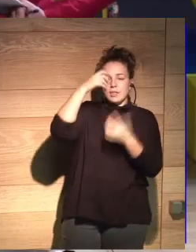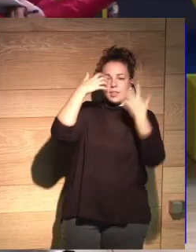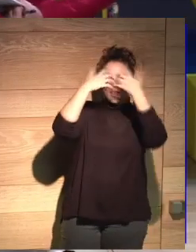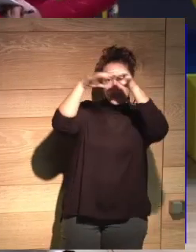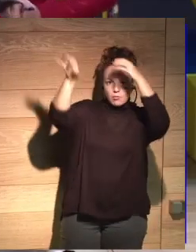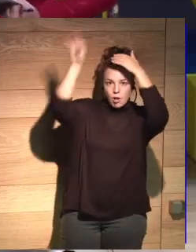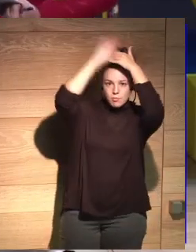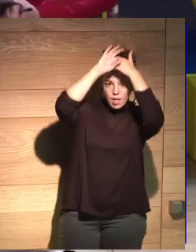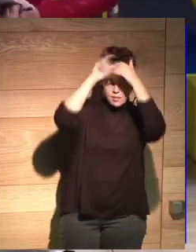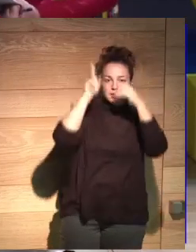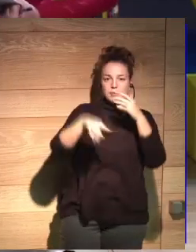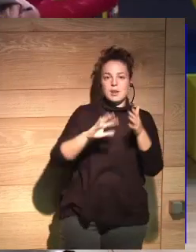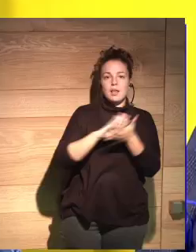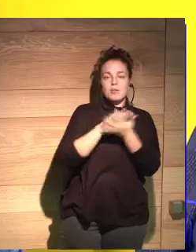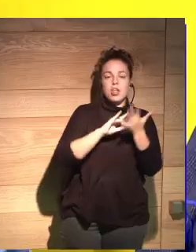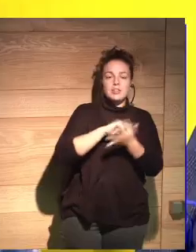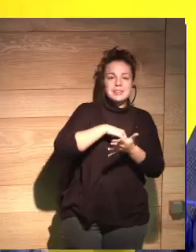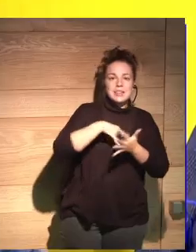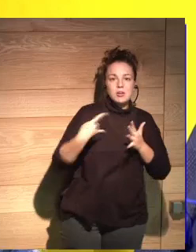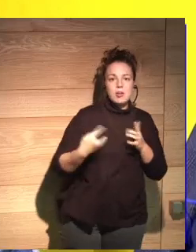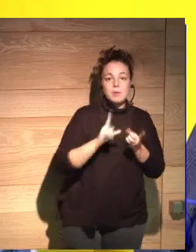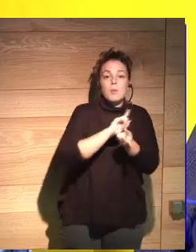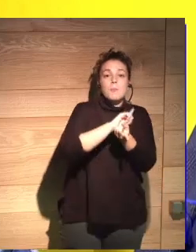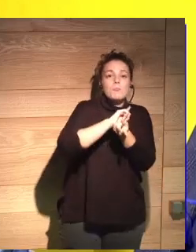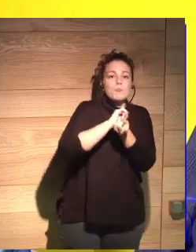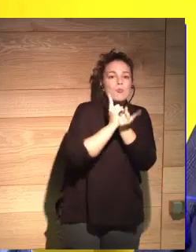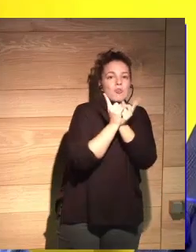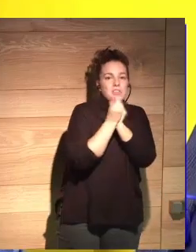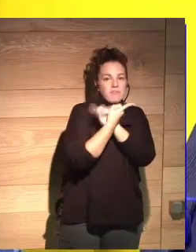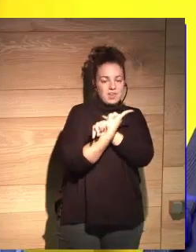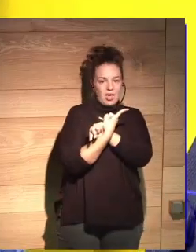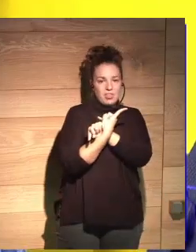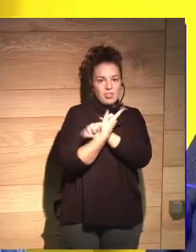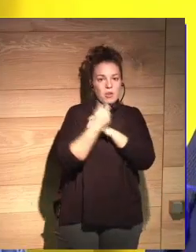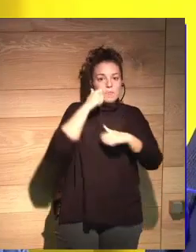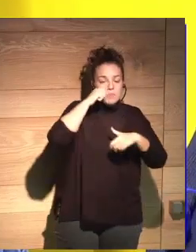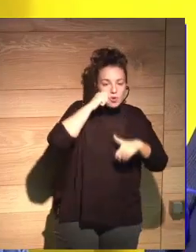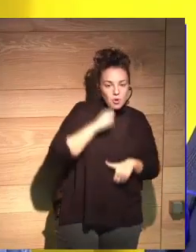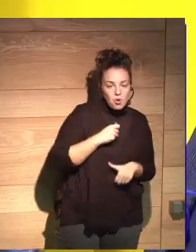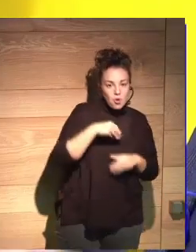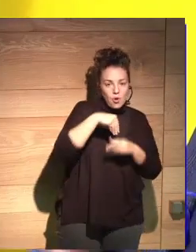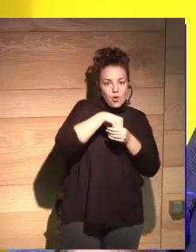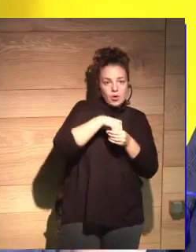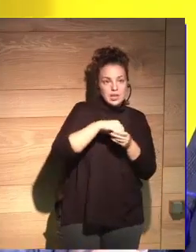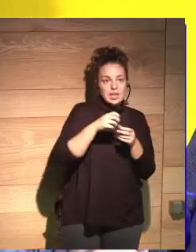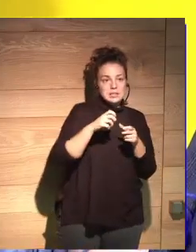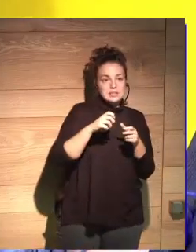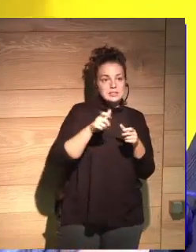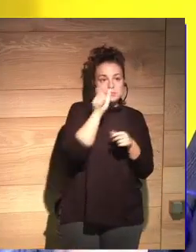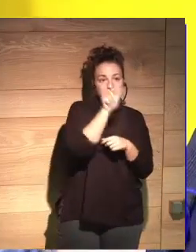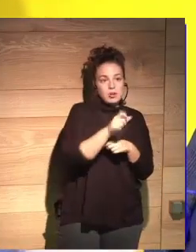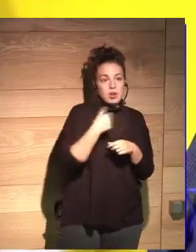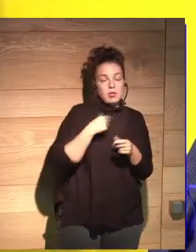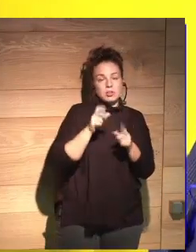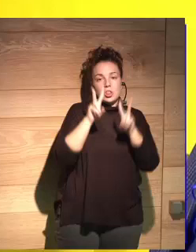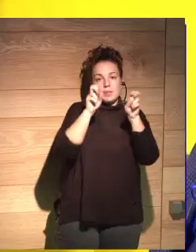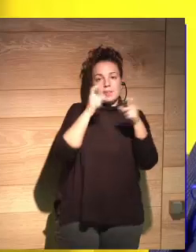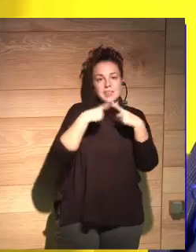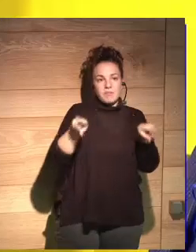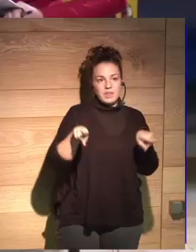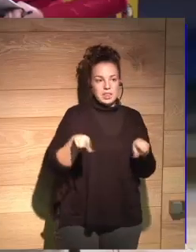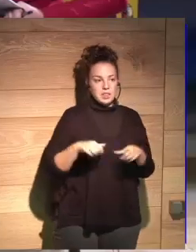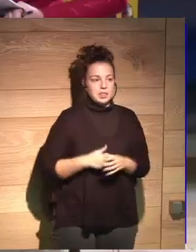about implants, technology, but not about biological modification of human being, which is a different thing. But I'll